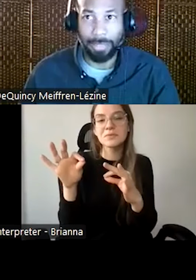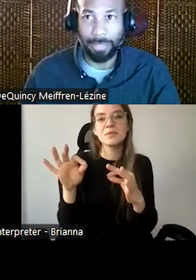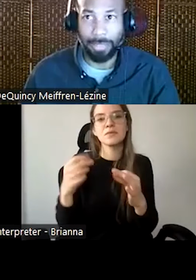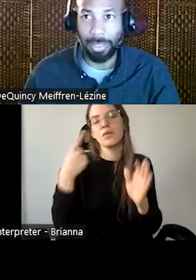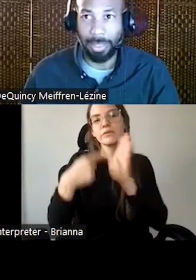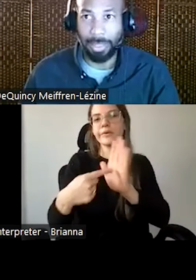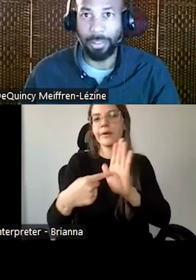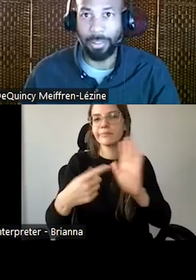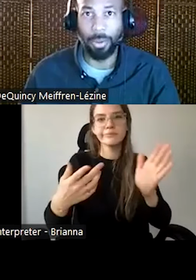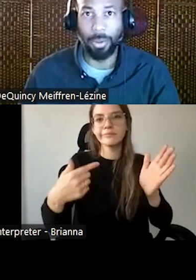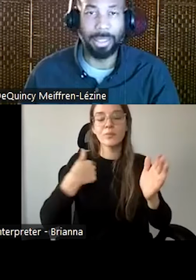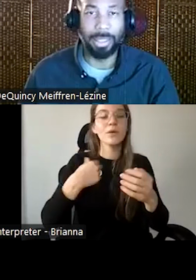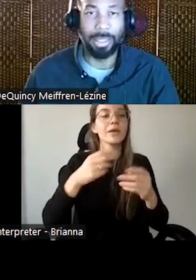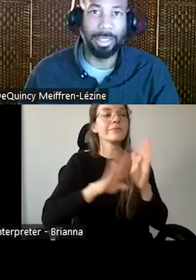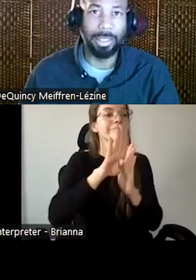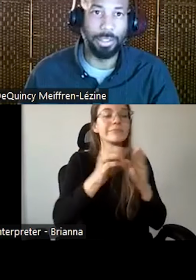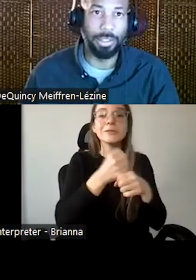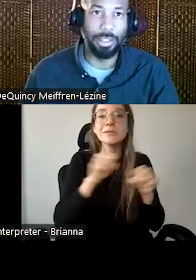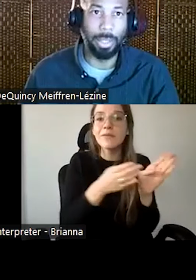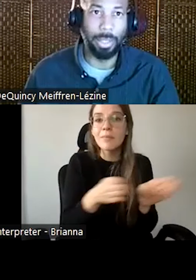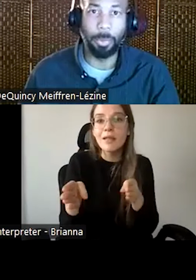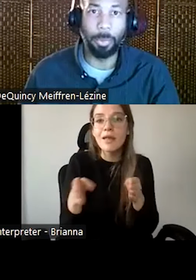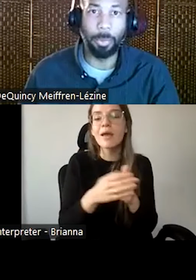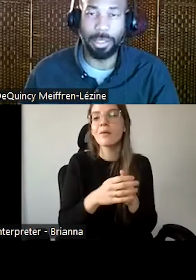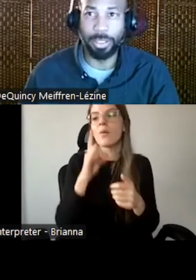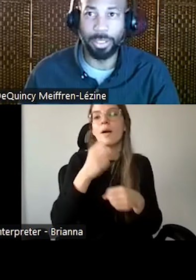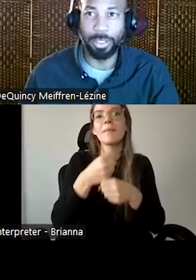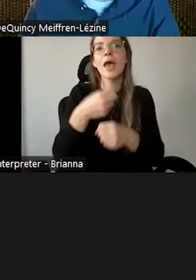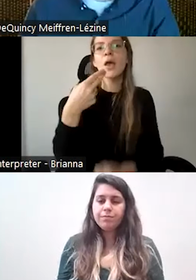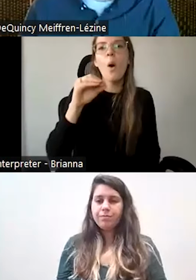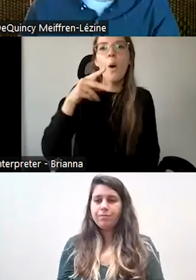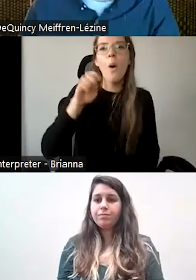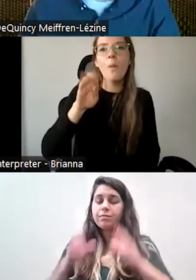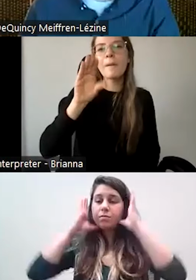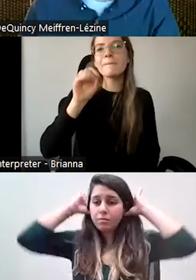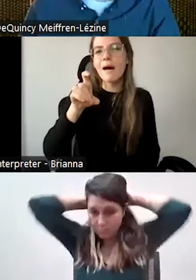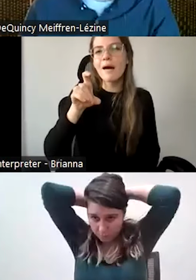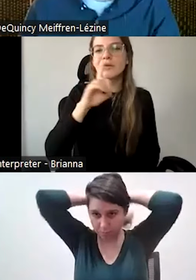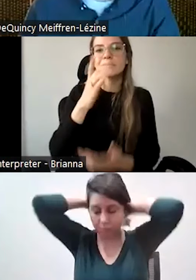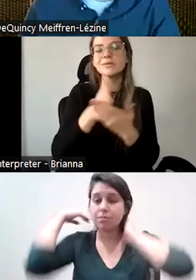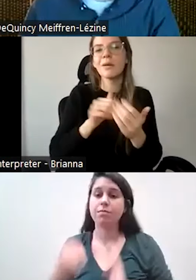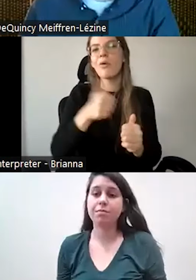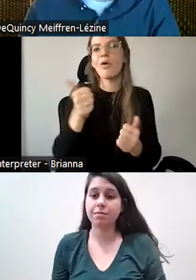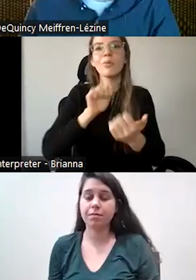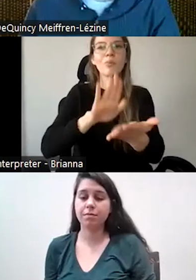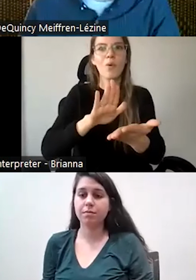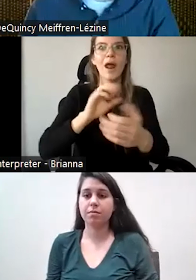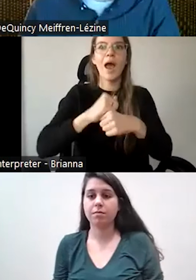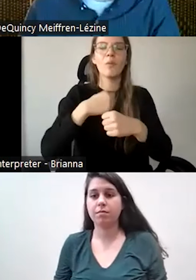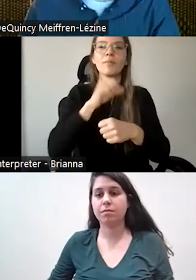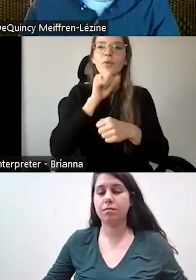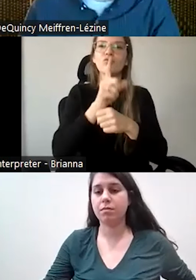that into a safety plan or adding that into a hope box or some other way to get people